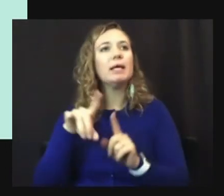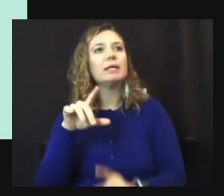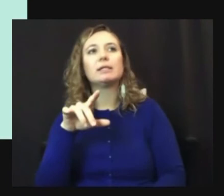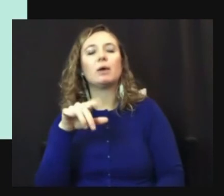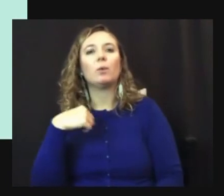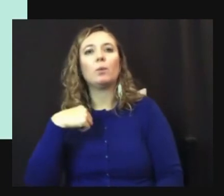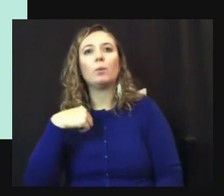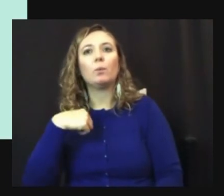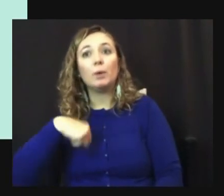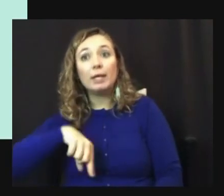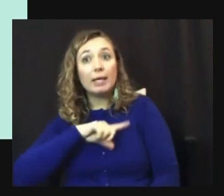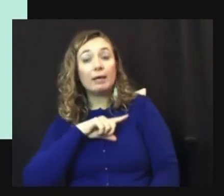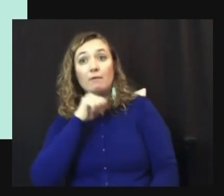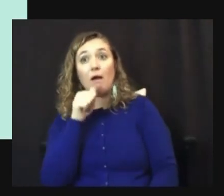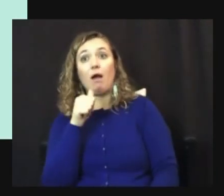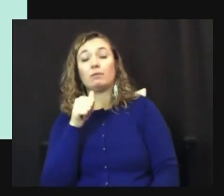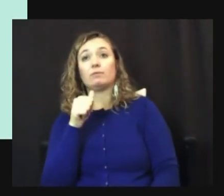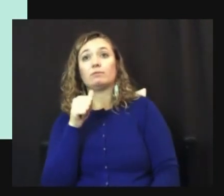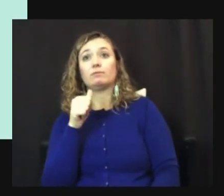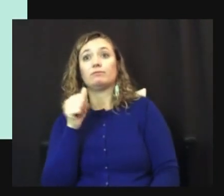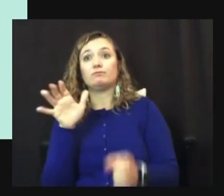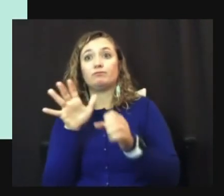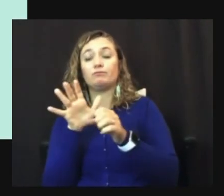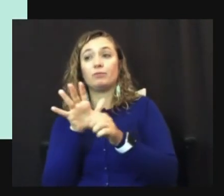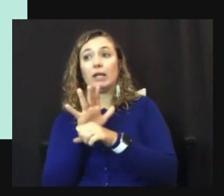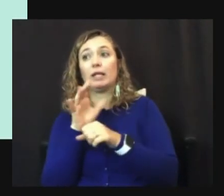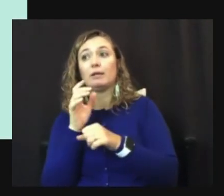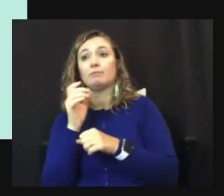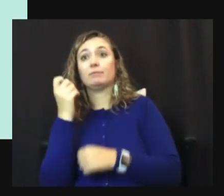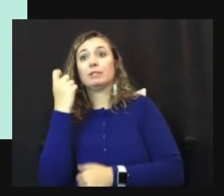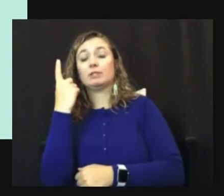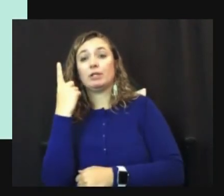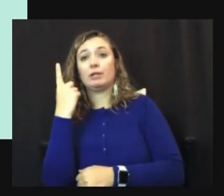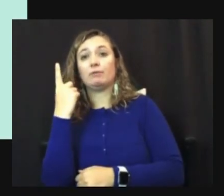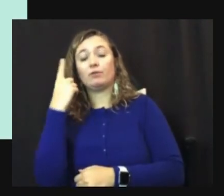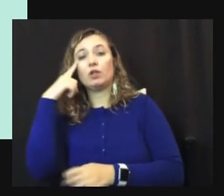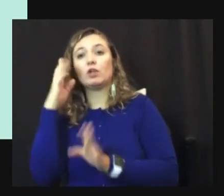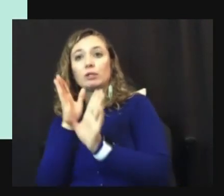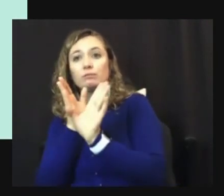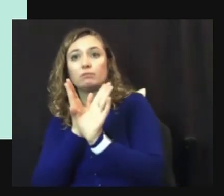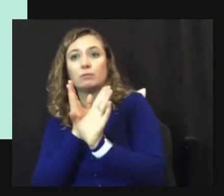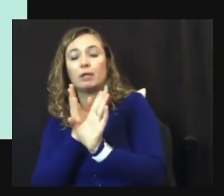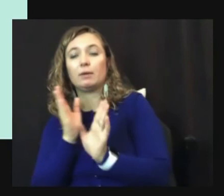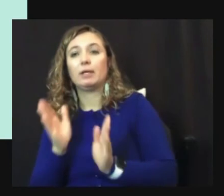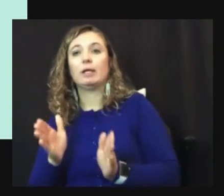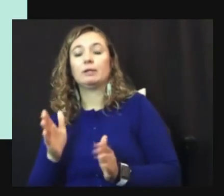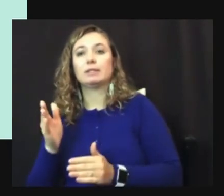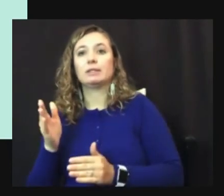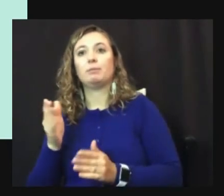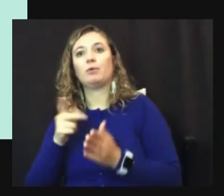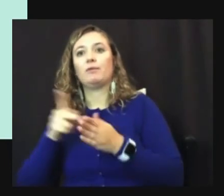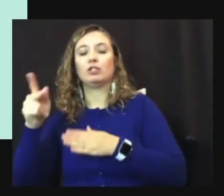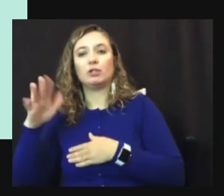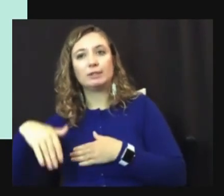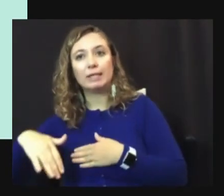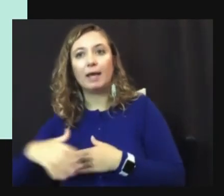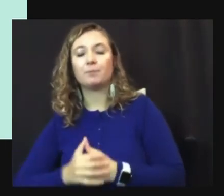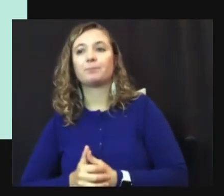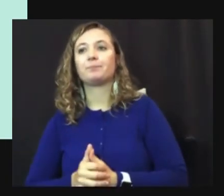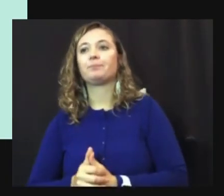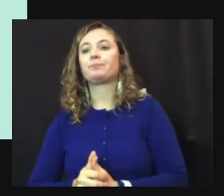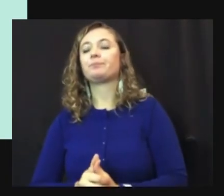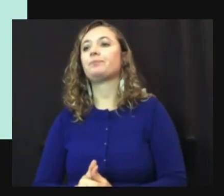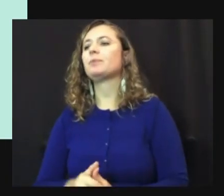labor to do as the inverted commas professional. And Kate, real fast, when